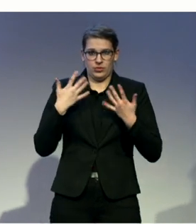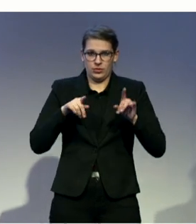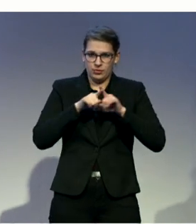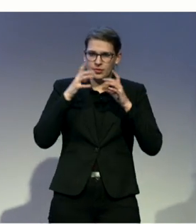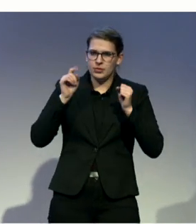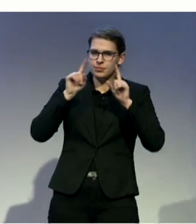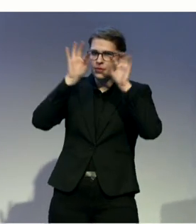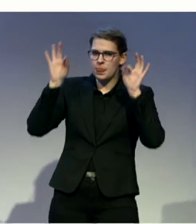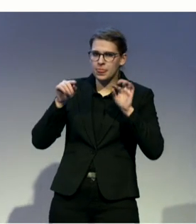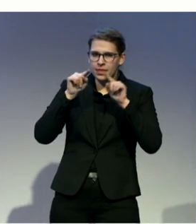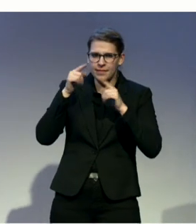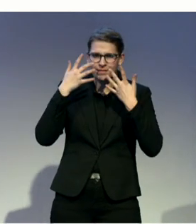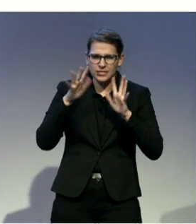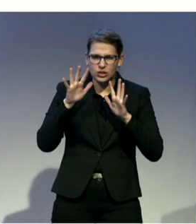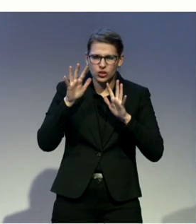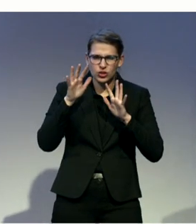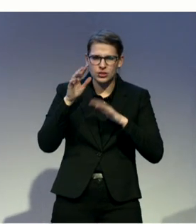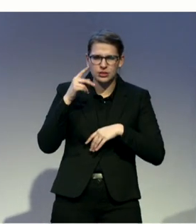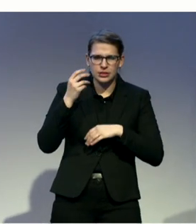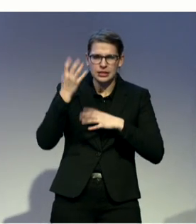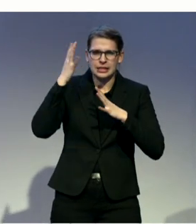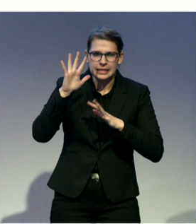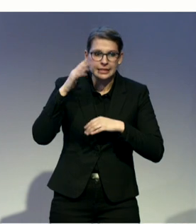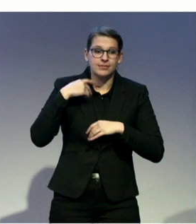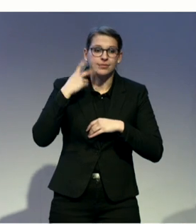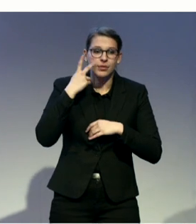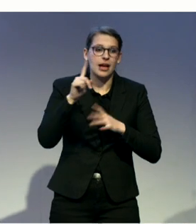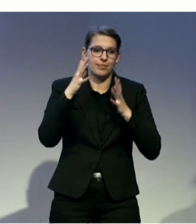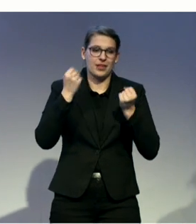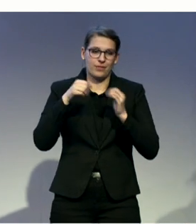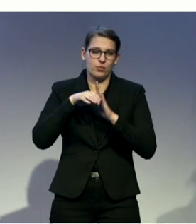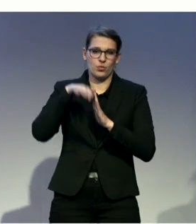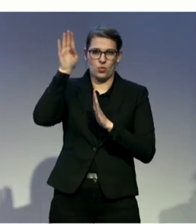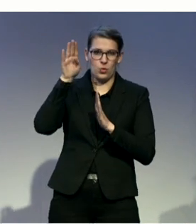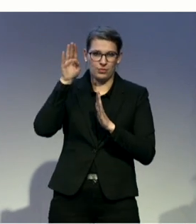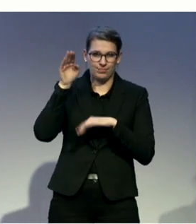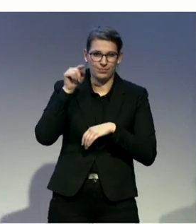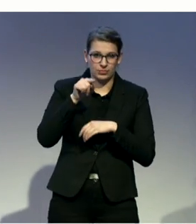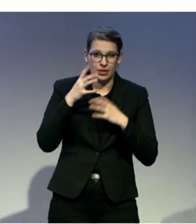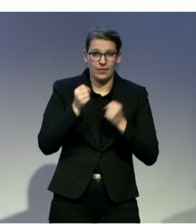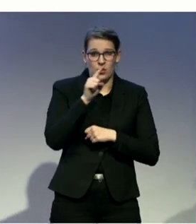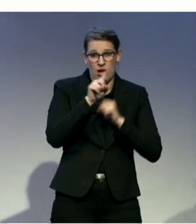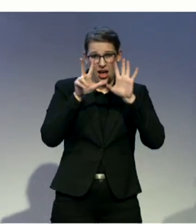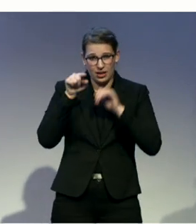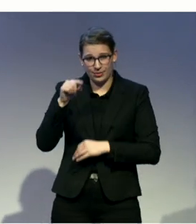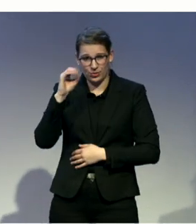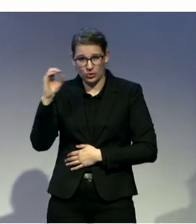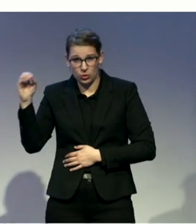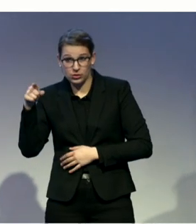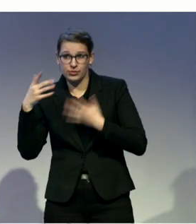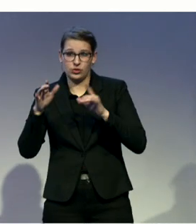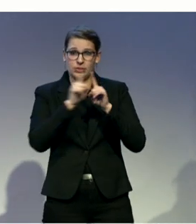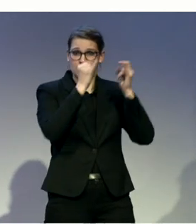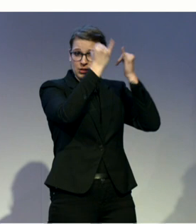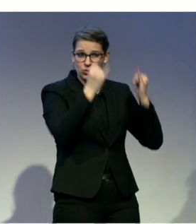And out of which 18,000 are people being institutionalized because they have a disability.